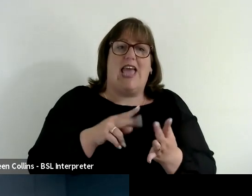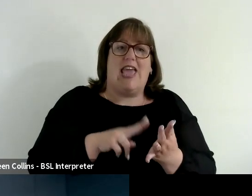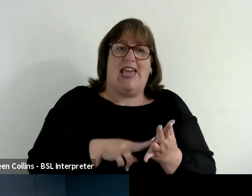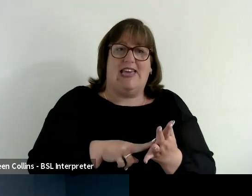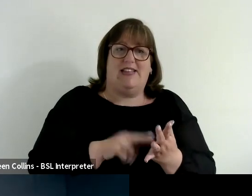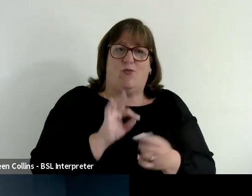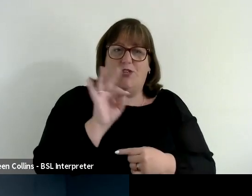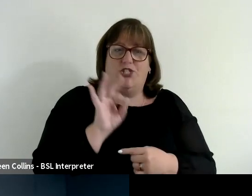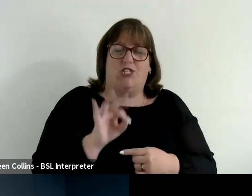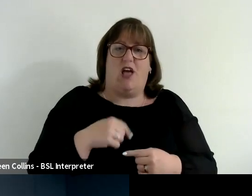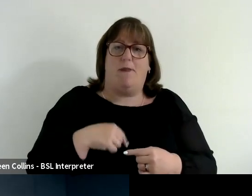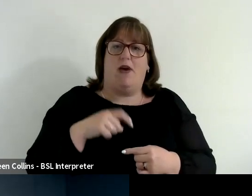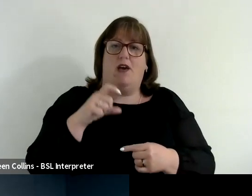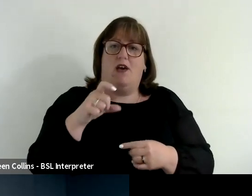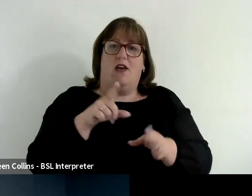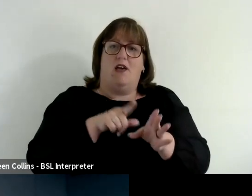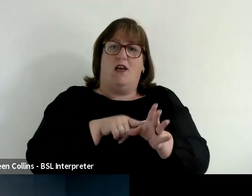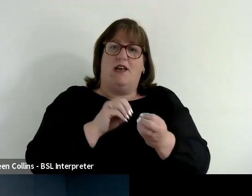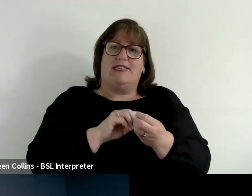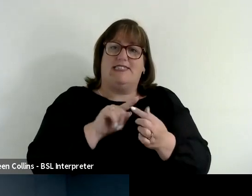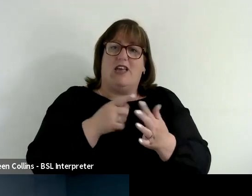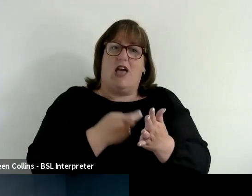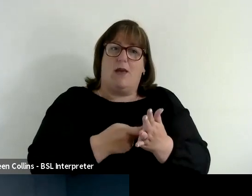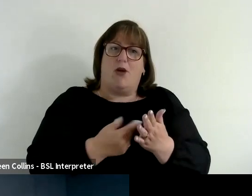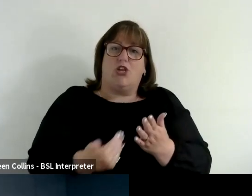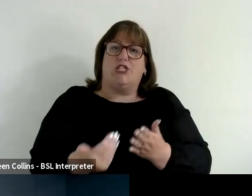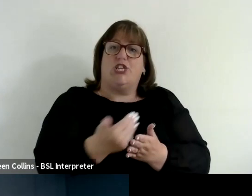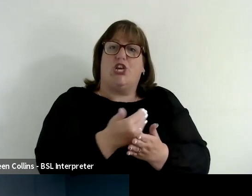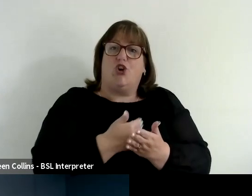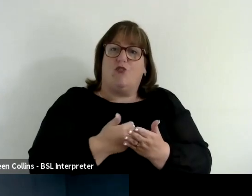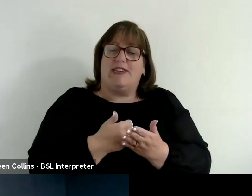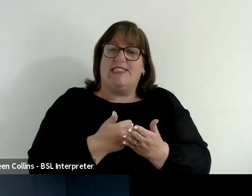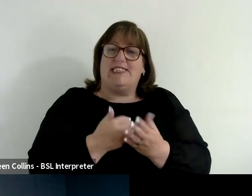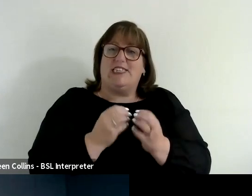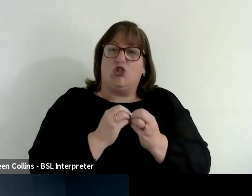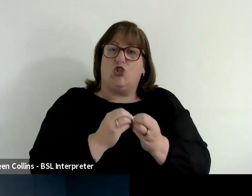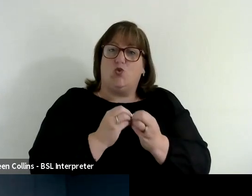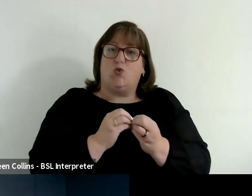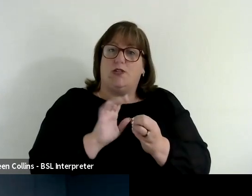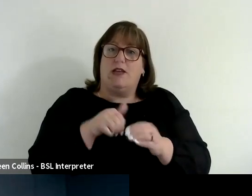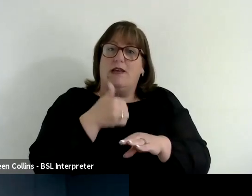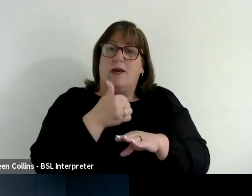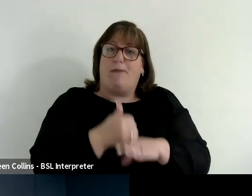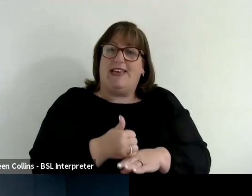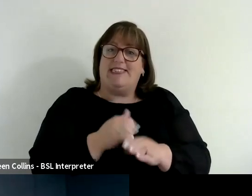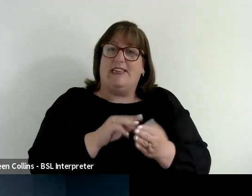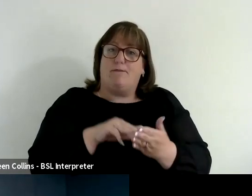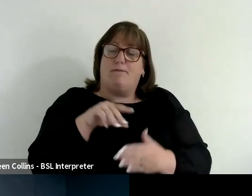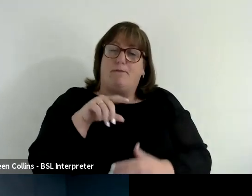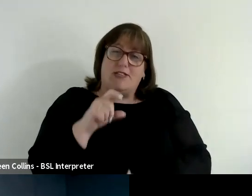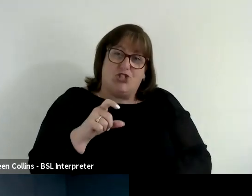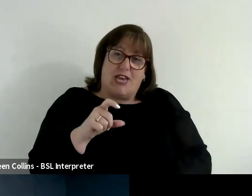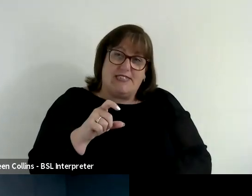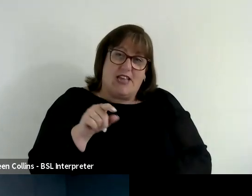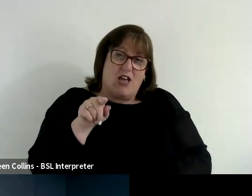cybersecurity master's student based in Chorlton, Manchester again, good. Do you have placements for mature students, perhaps